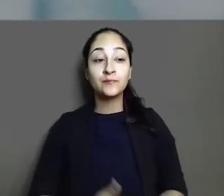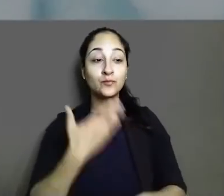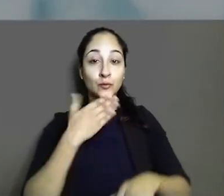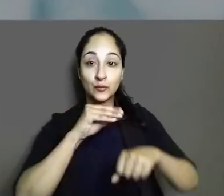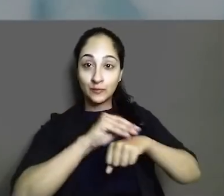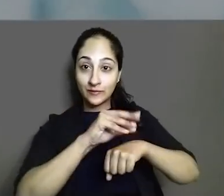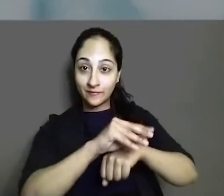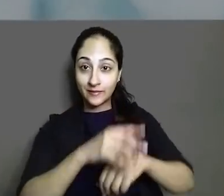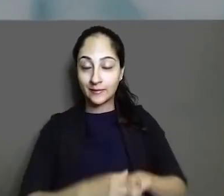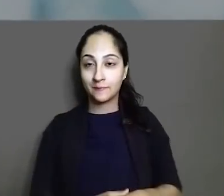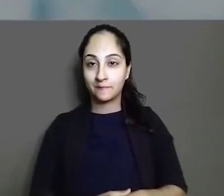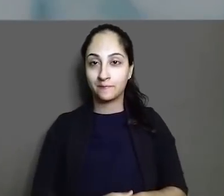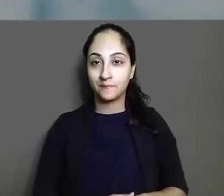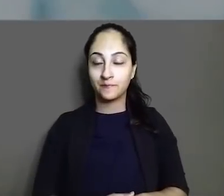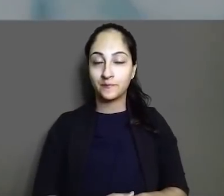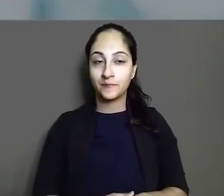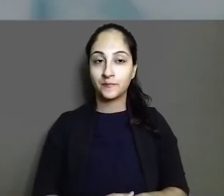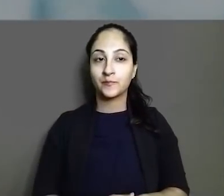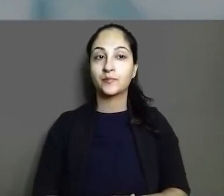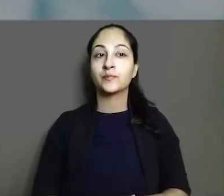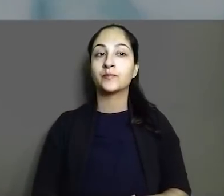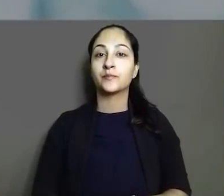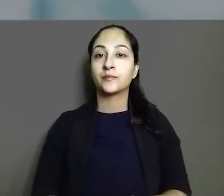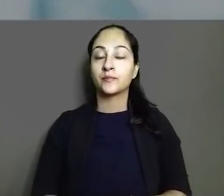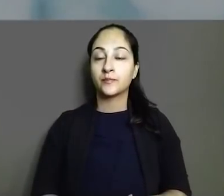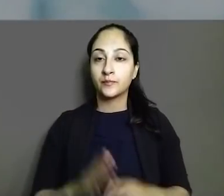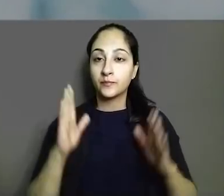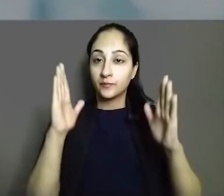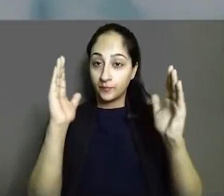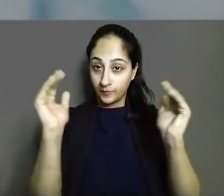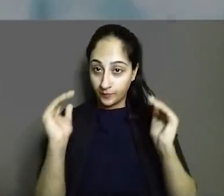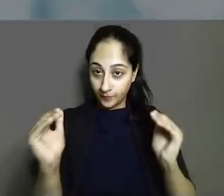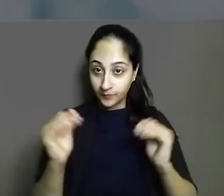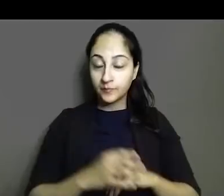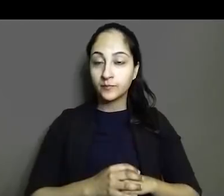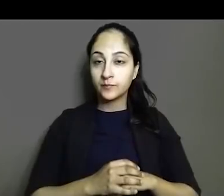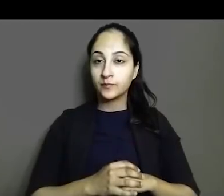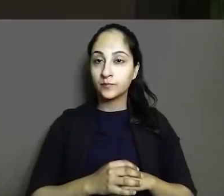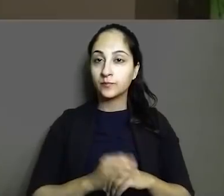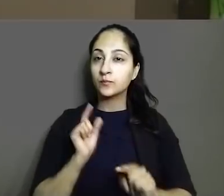I have a question. If the vaccine is safe, why aren't kids getting it?